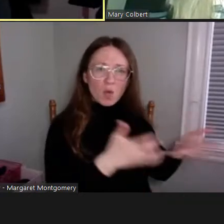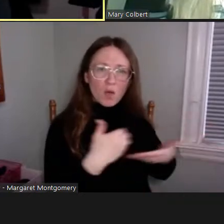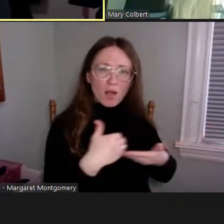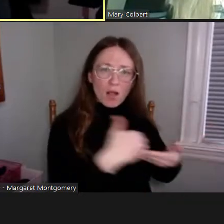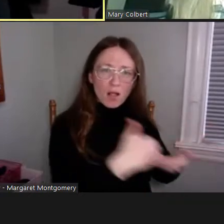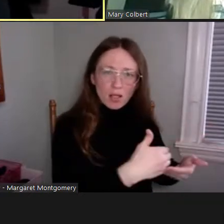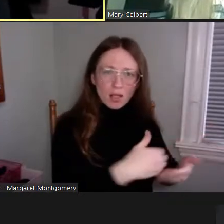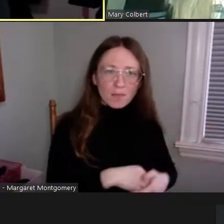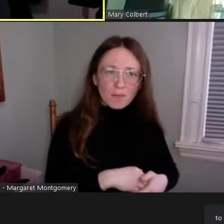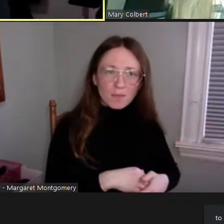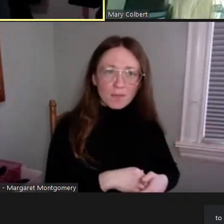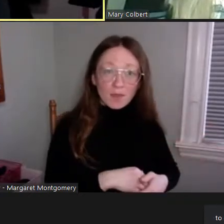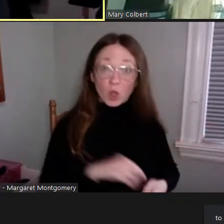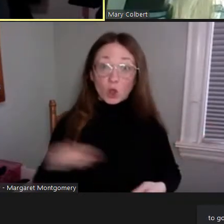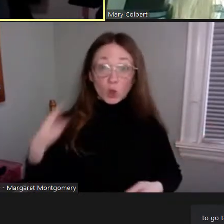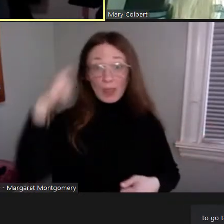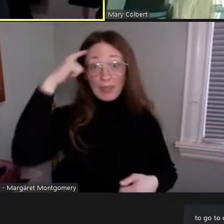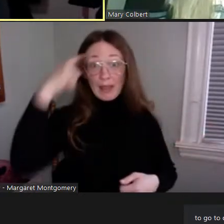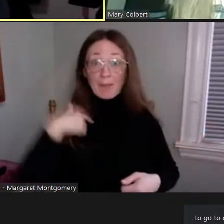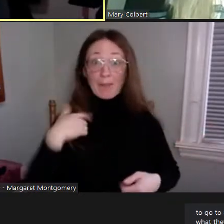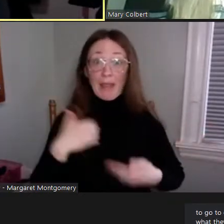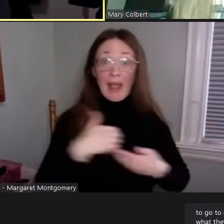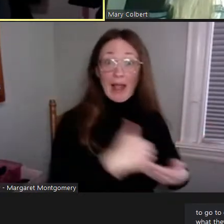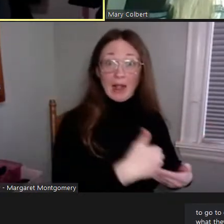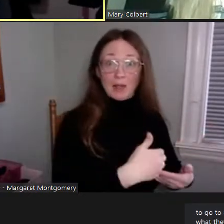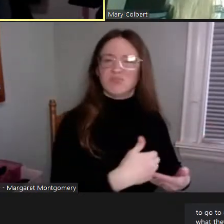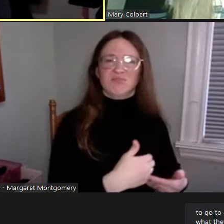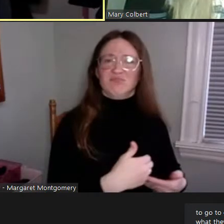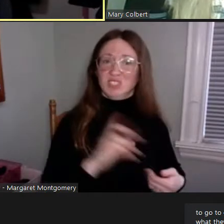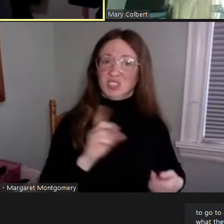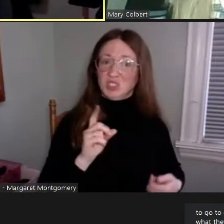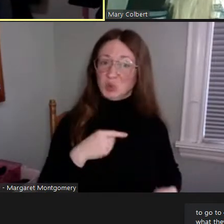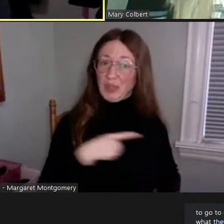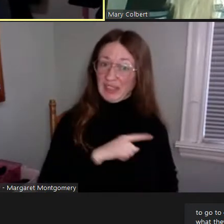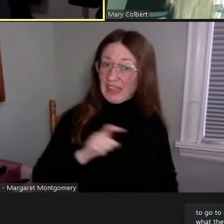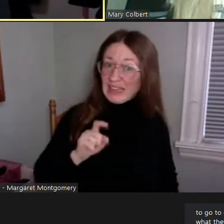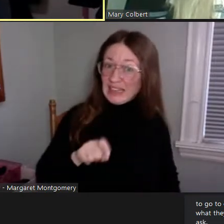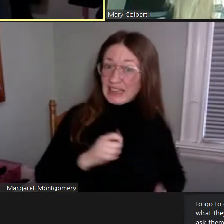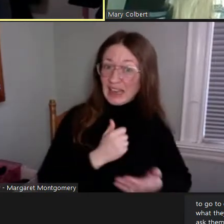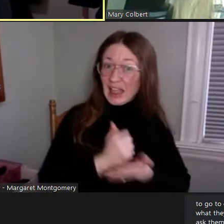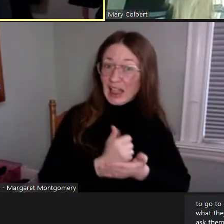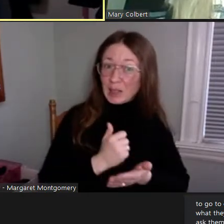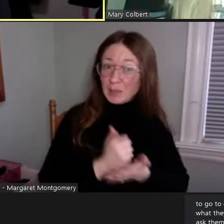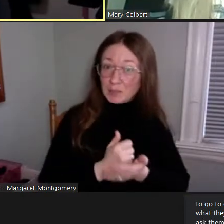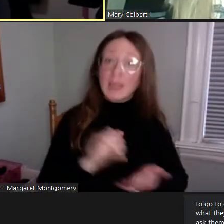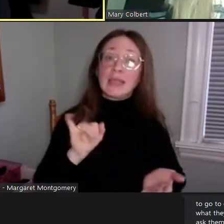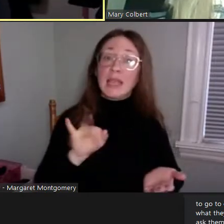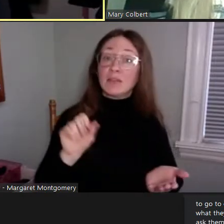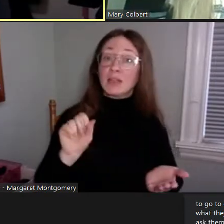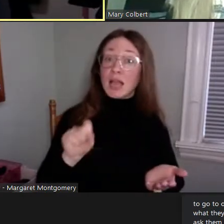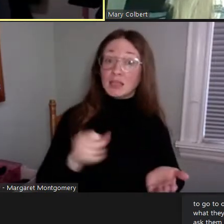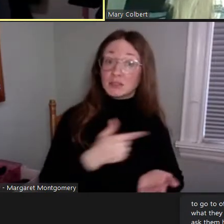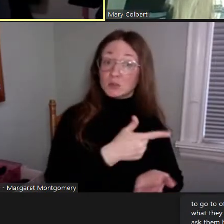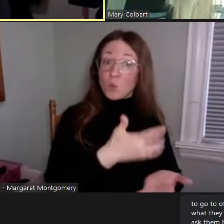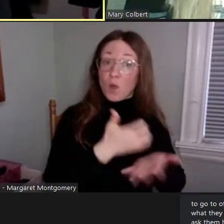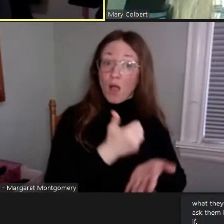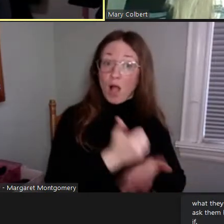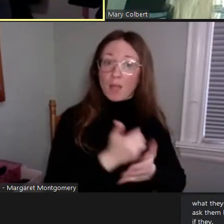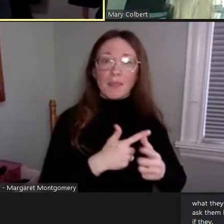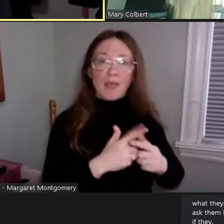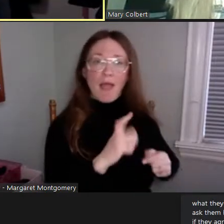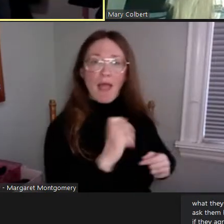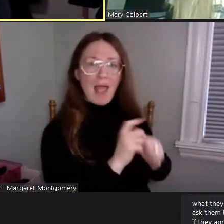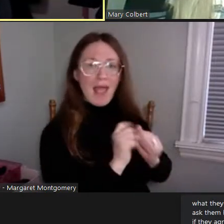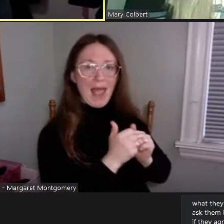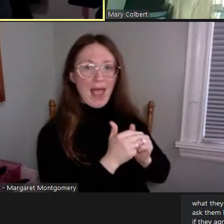offer assistance or help, first find out if they really need it. And then if they do, ask them how they would prefer the assistance if they